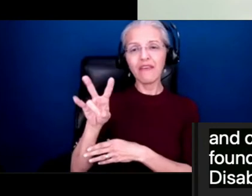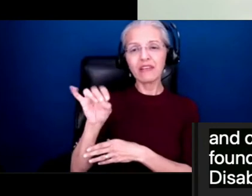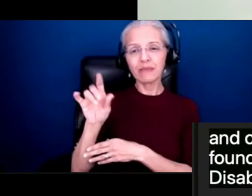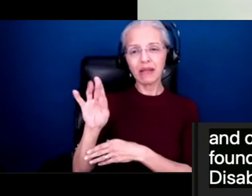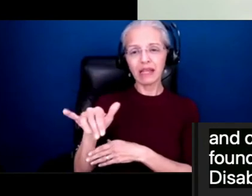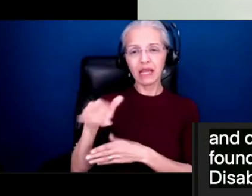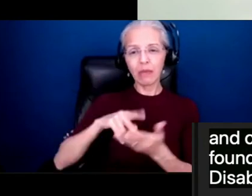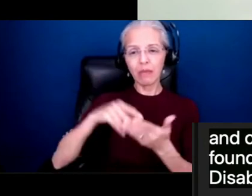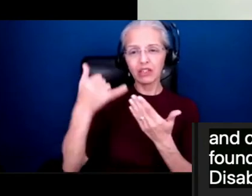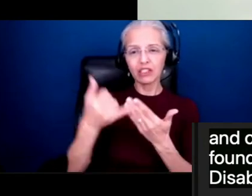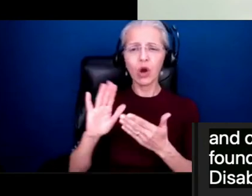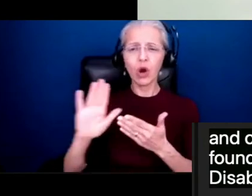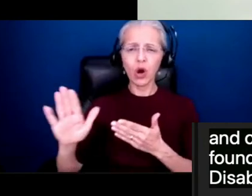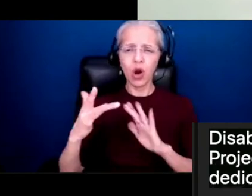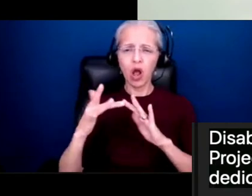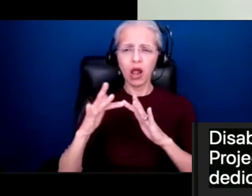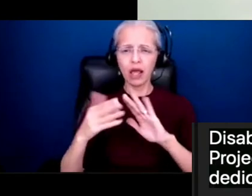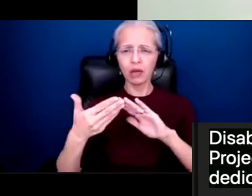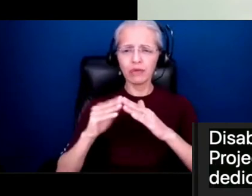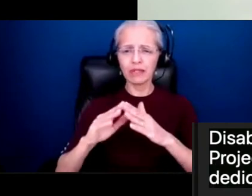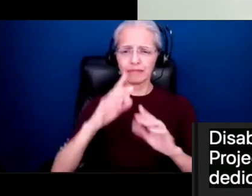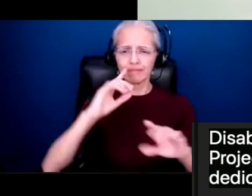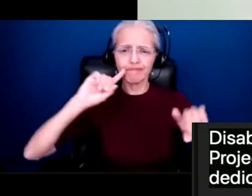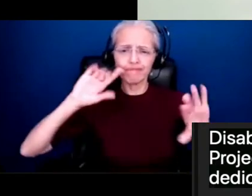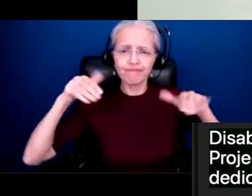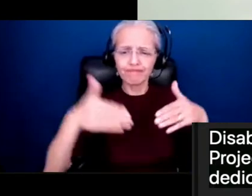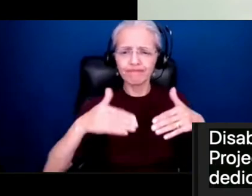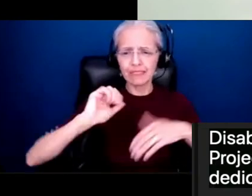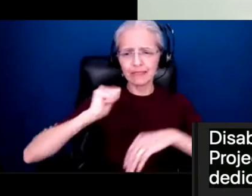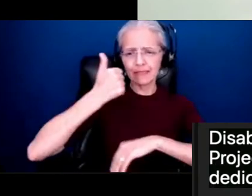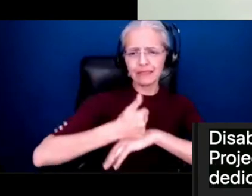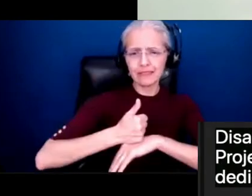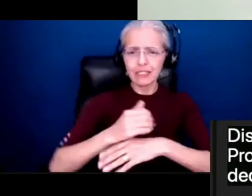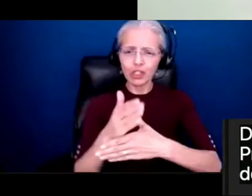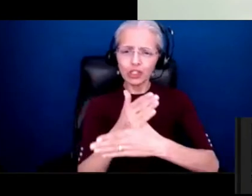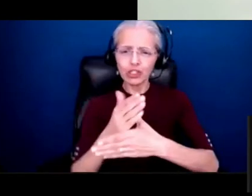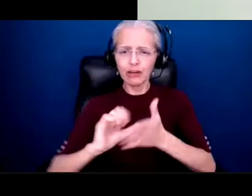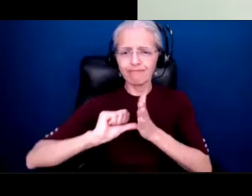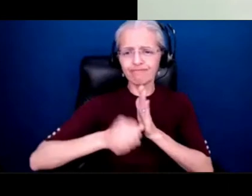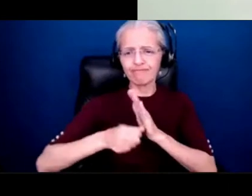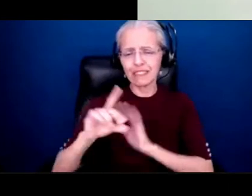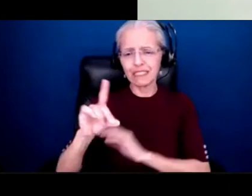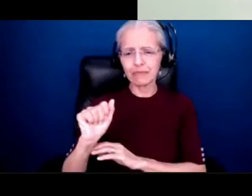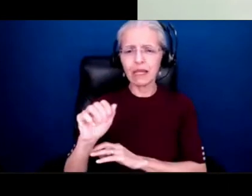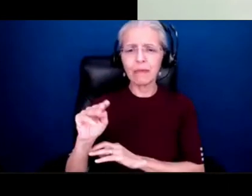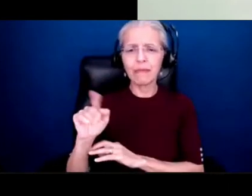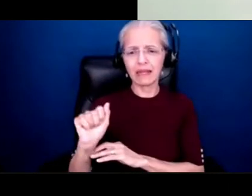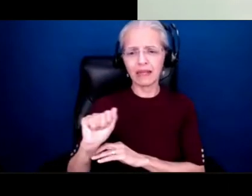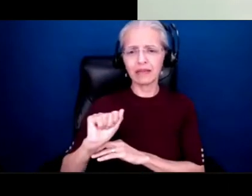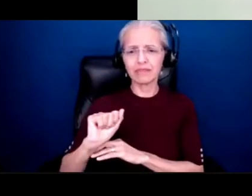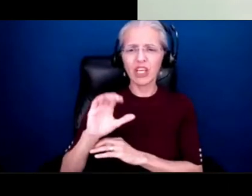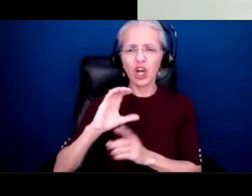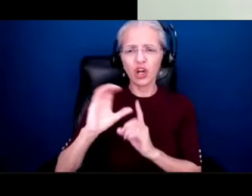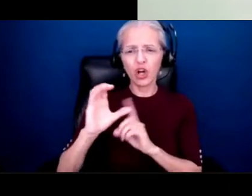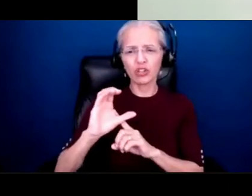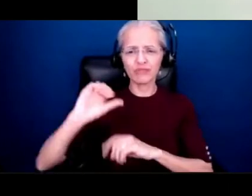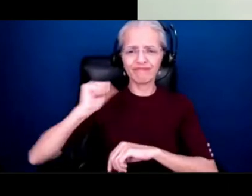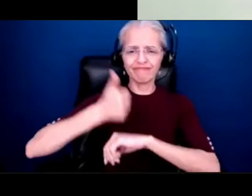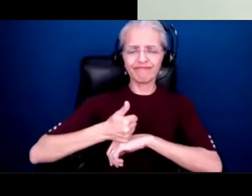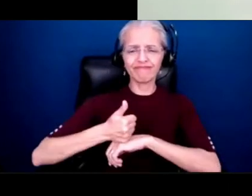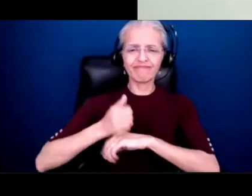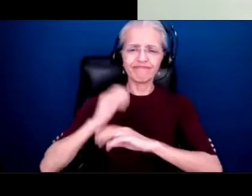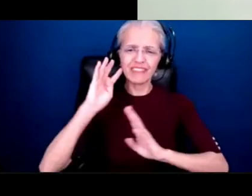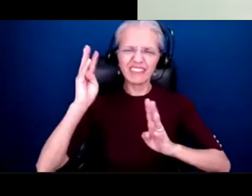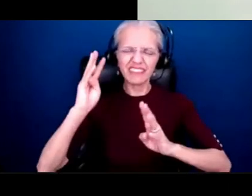amplifying disability media and culture created in 2014. Alice is the editor